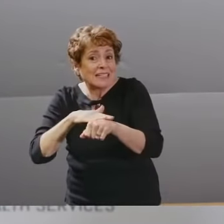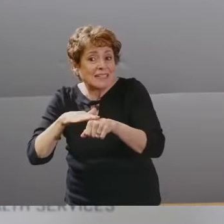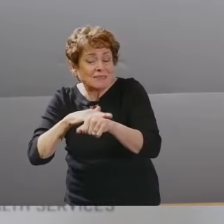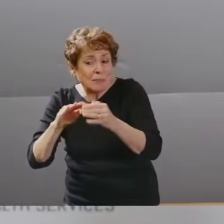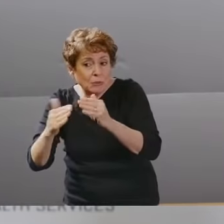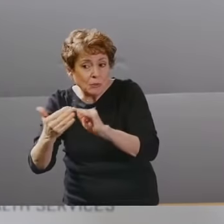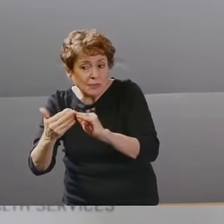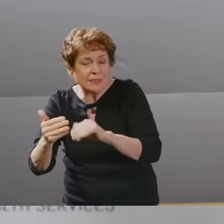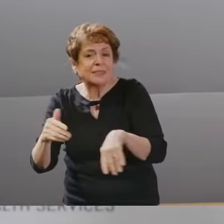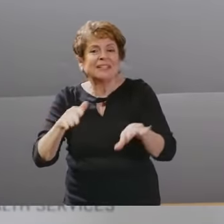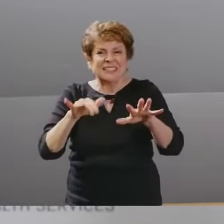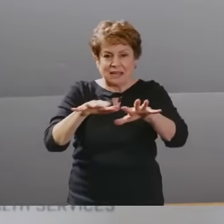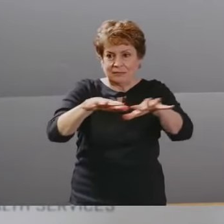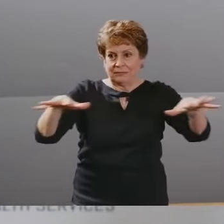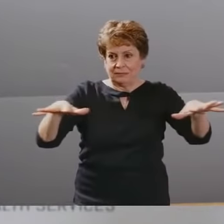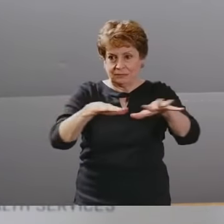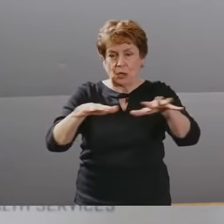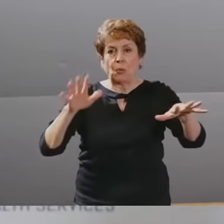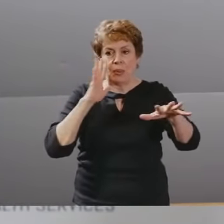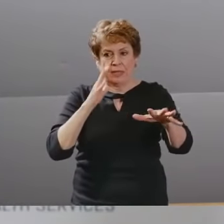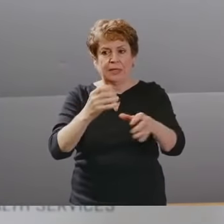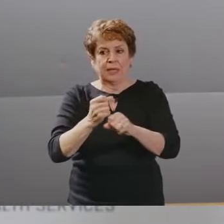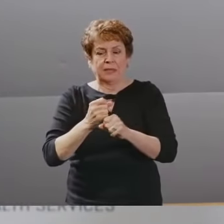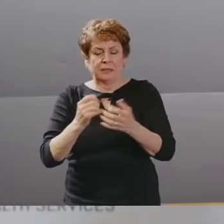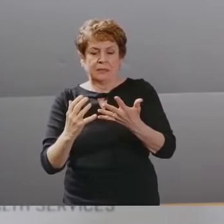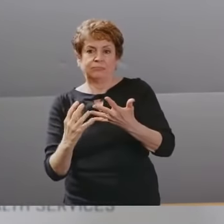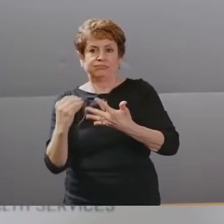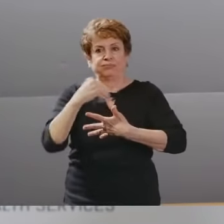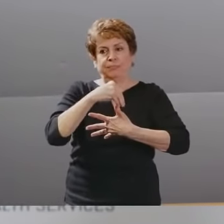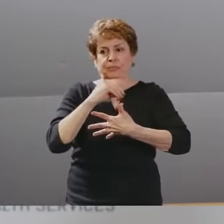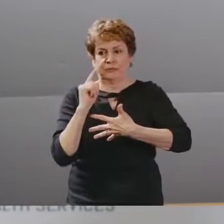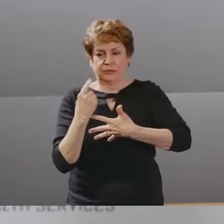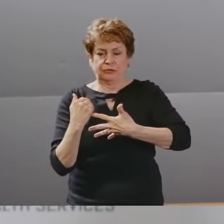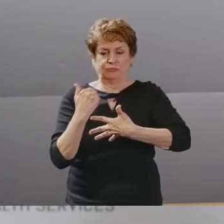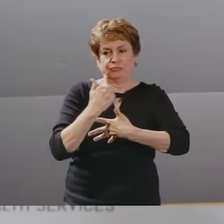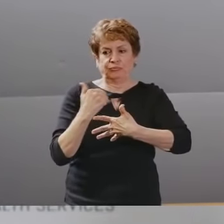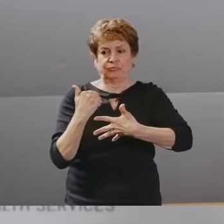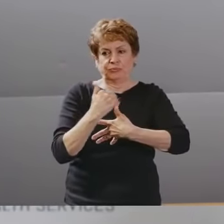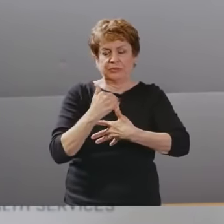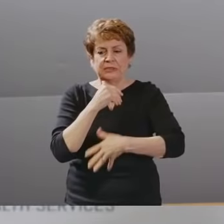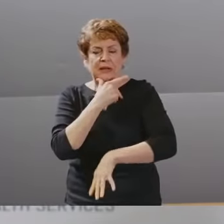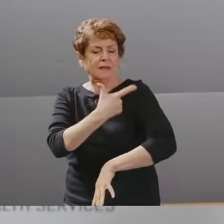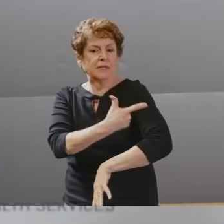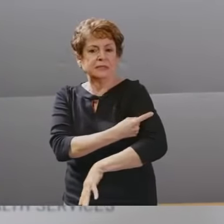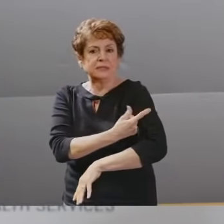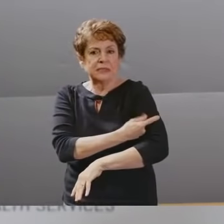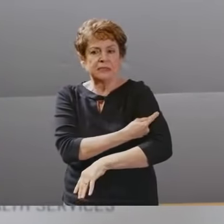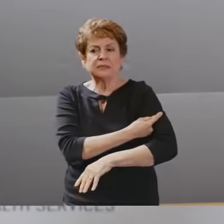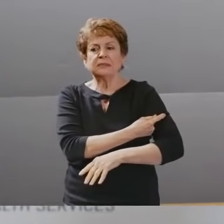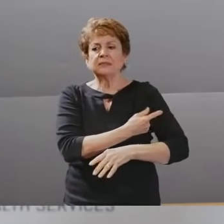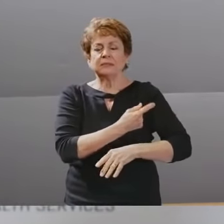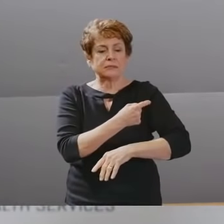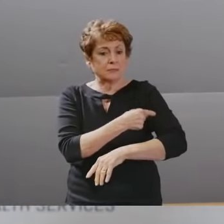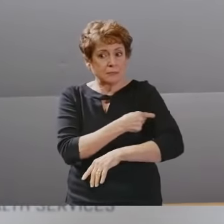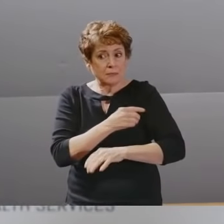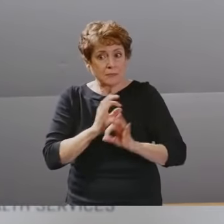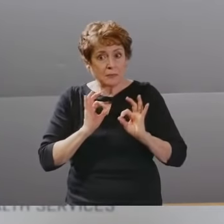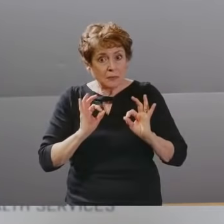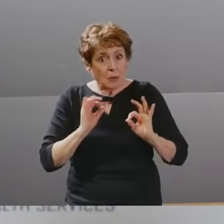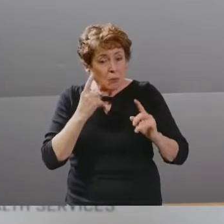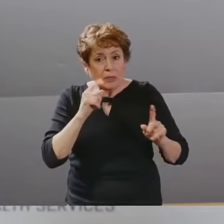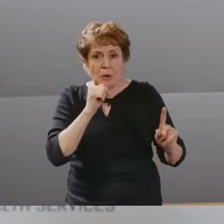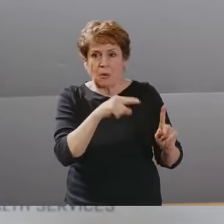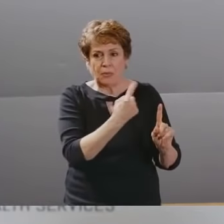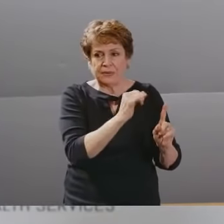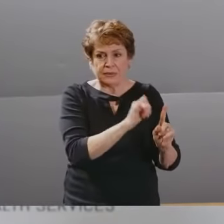affected by this. And it's not just the vaccine and a successful vaccine, it's vaccinations. And